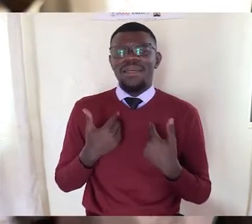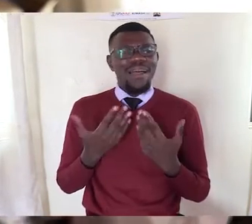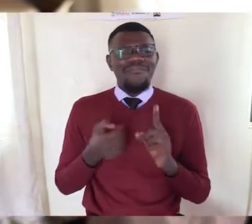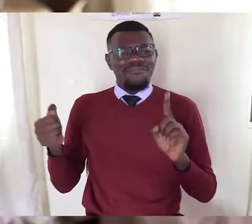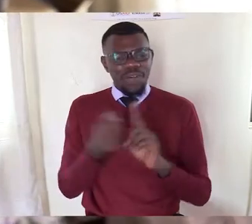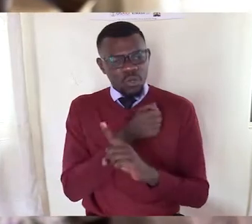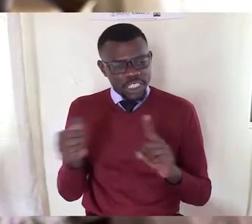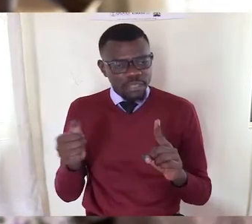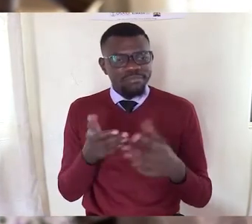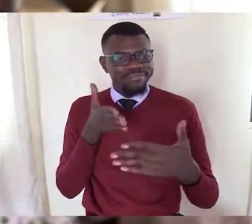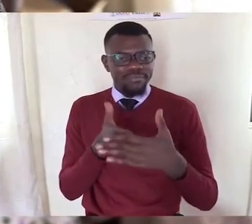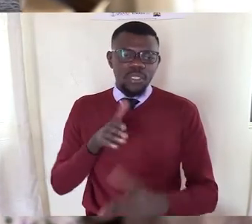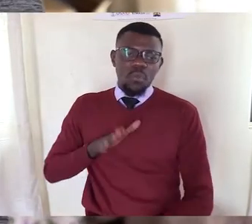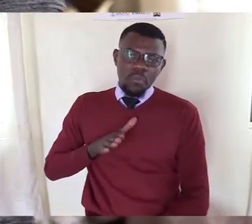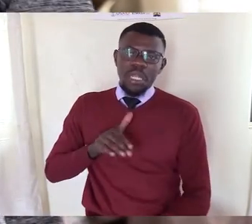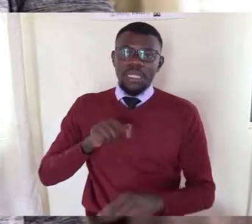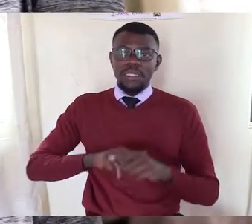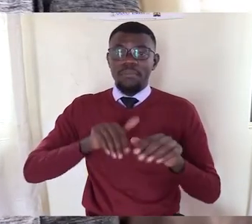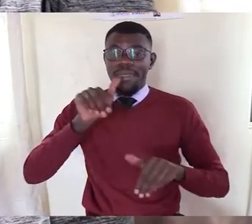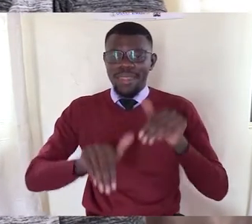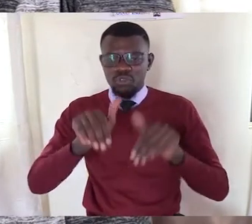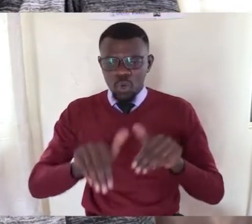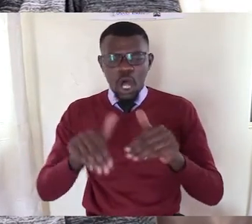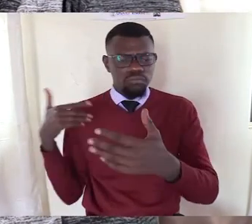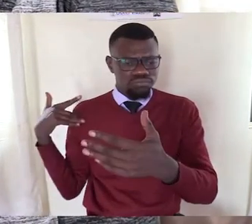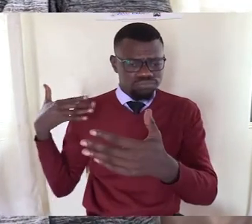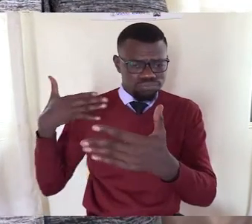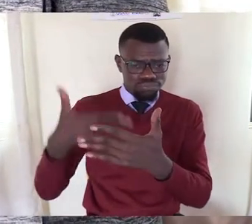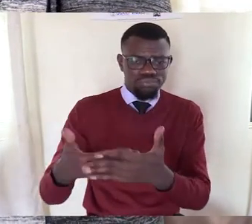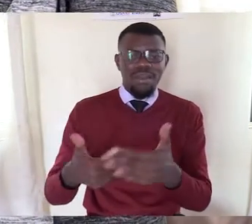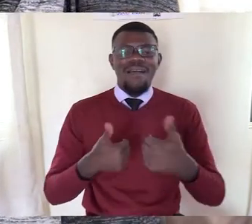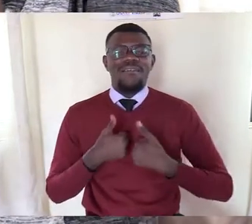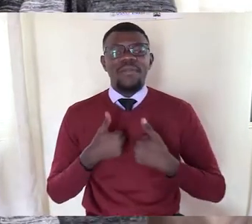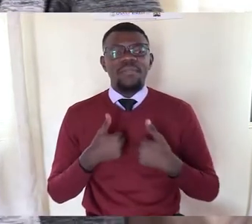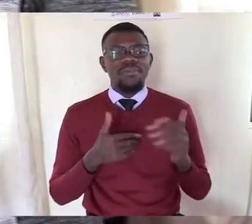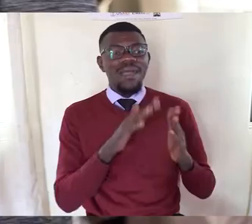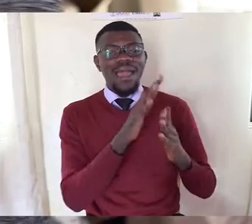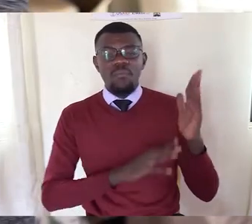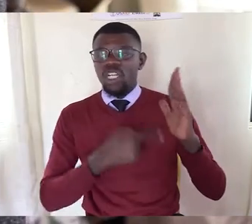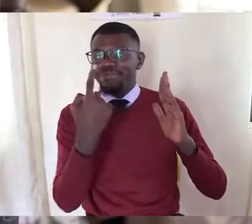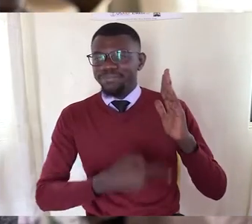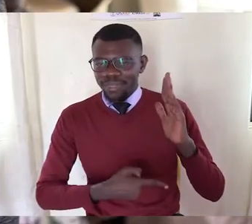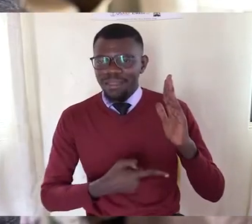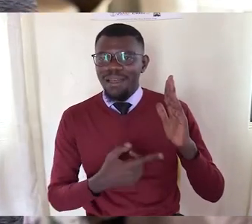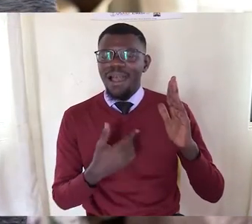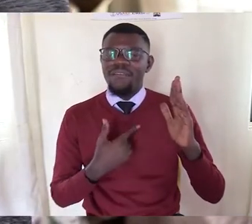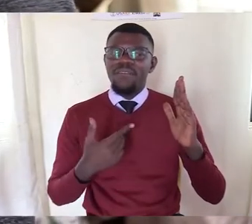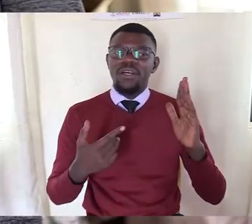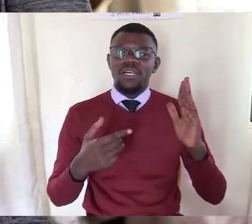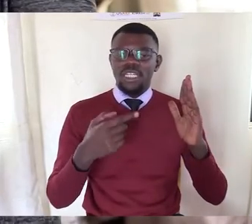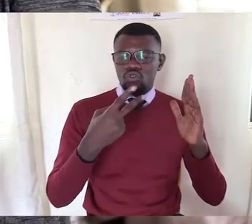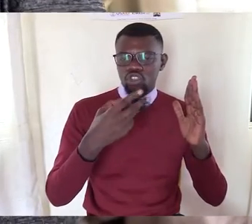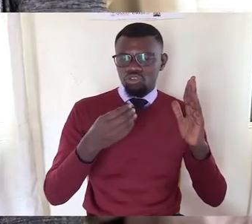violence against women in elections. This you'll find in our report that we have spoken much about the